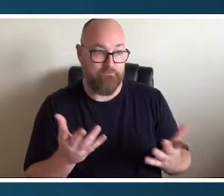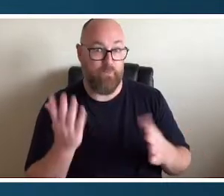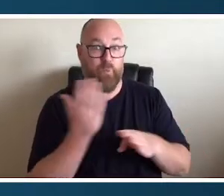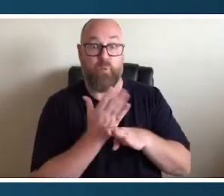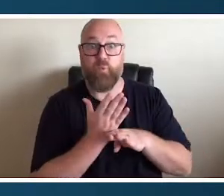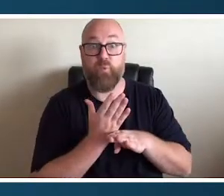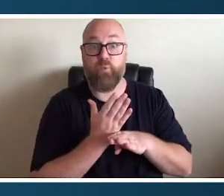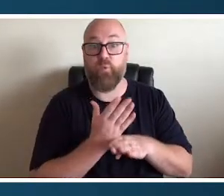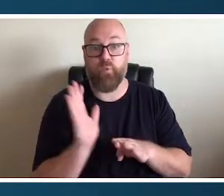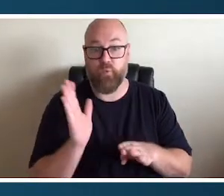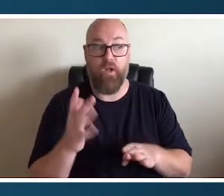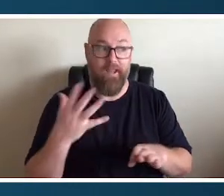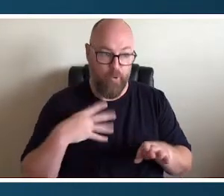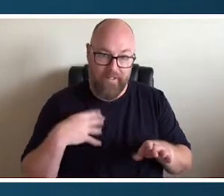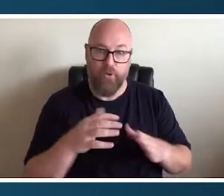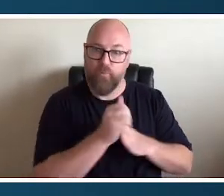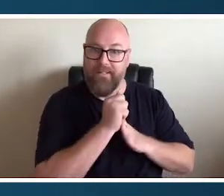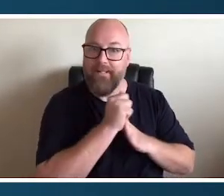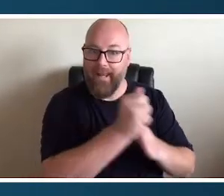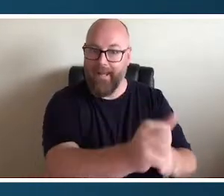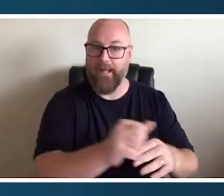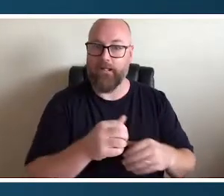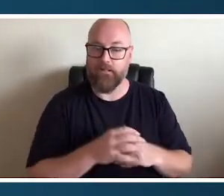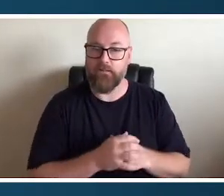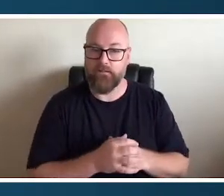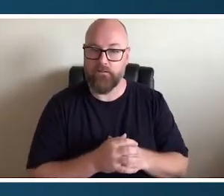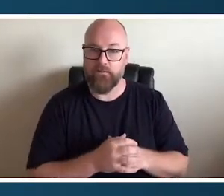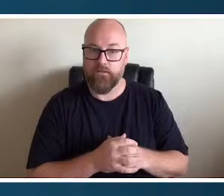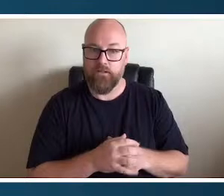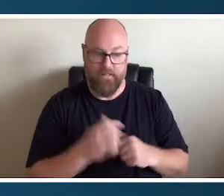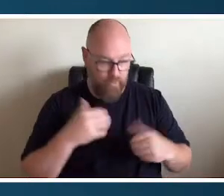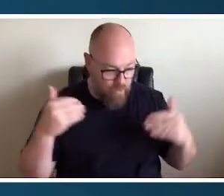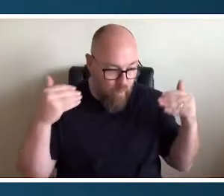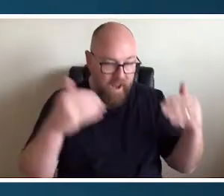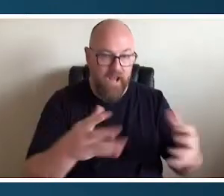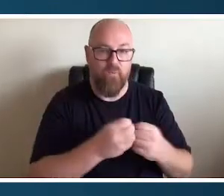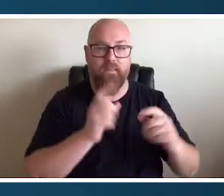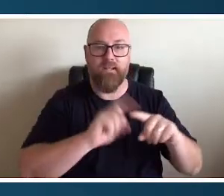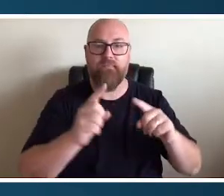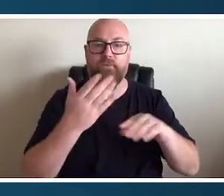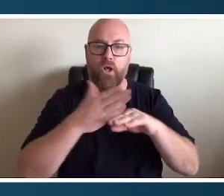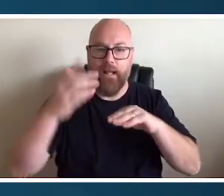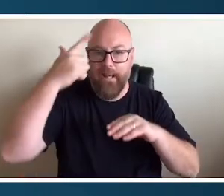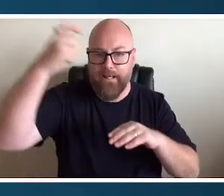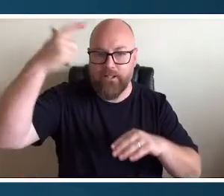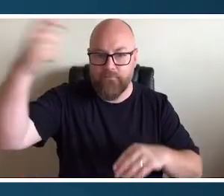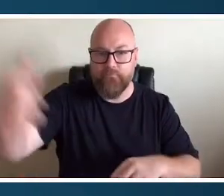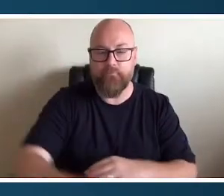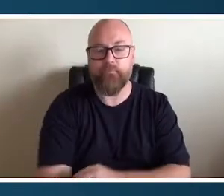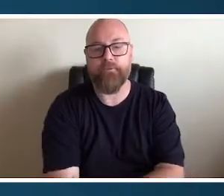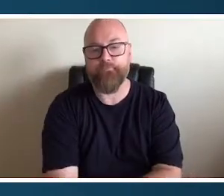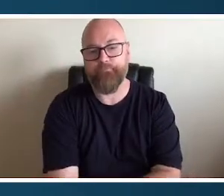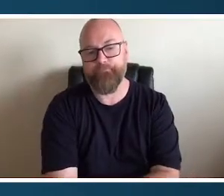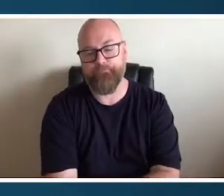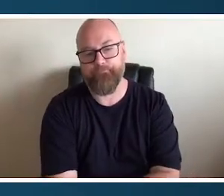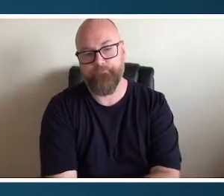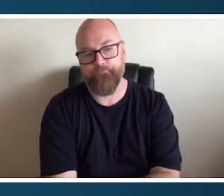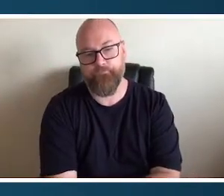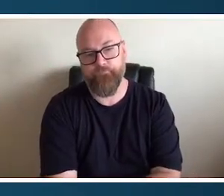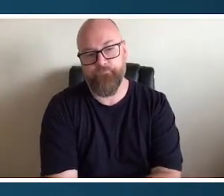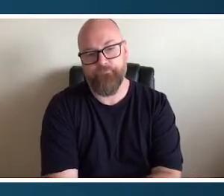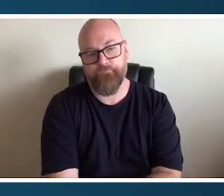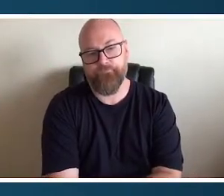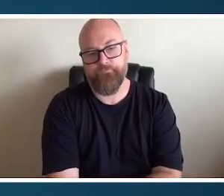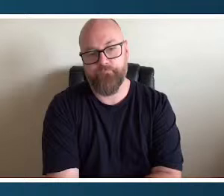It's moving along with these different initiatives that might make a difference. Thanks, Esperanza. Time for